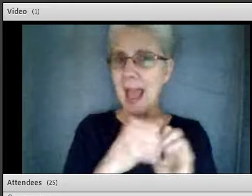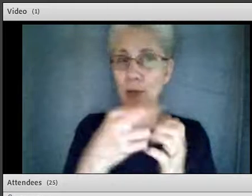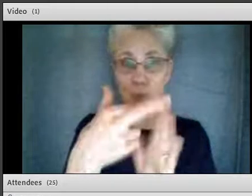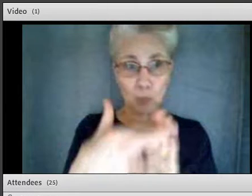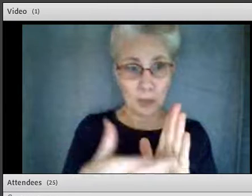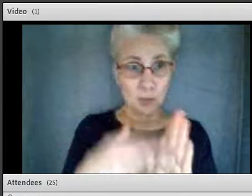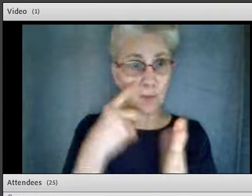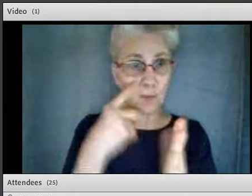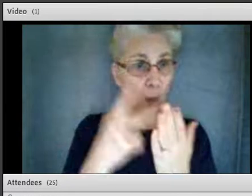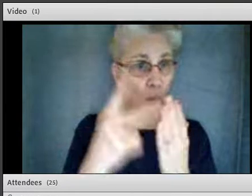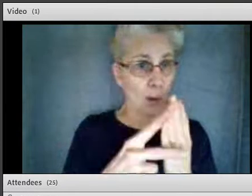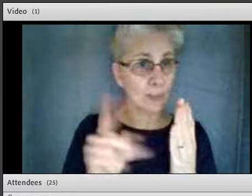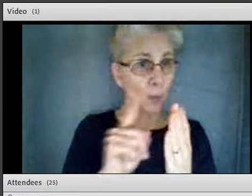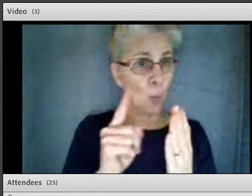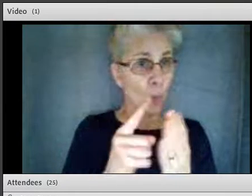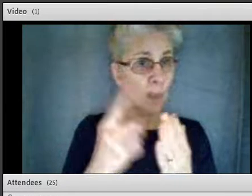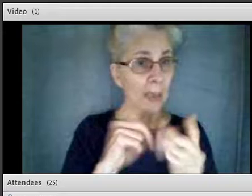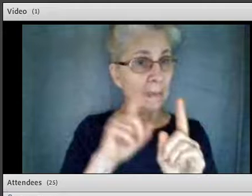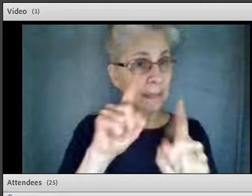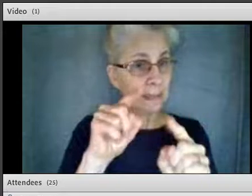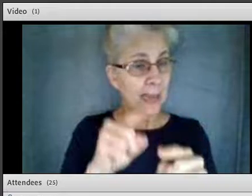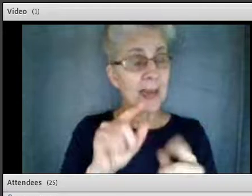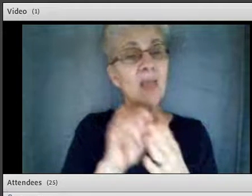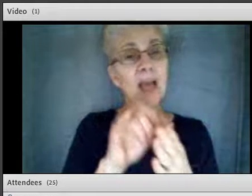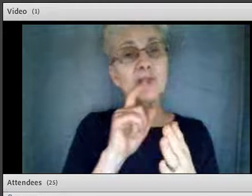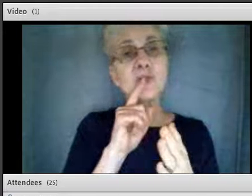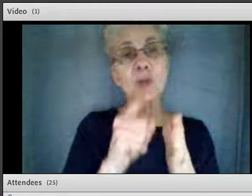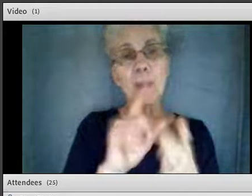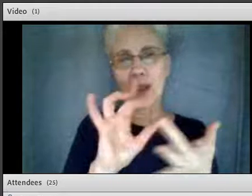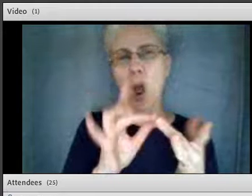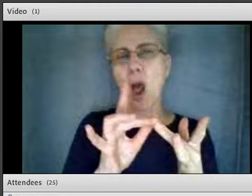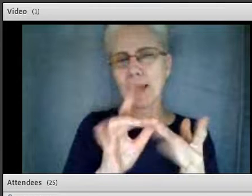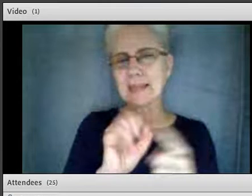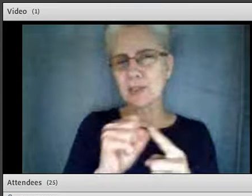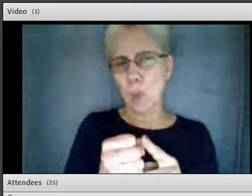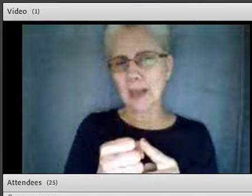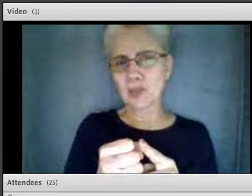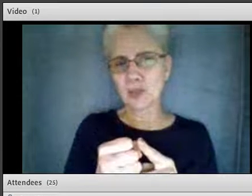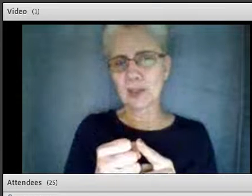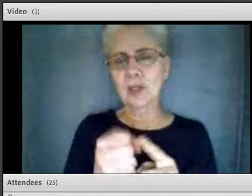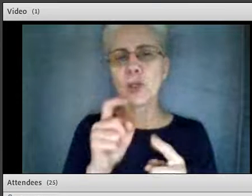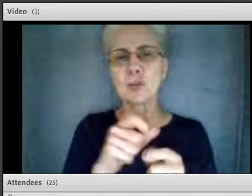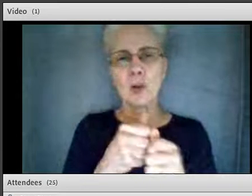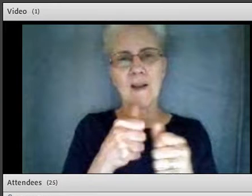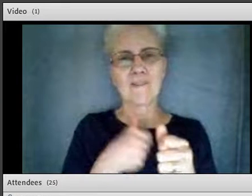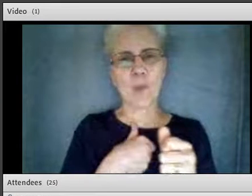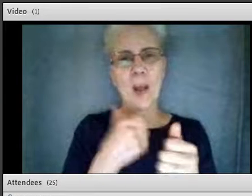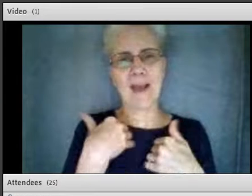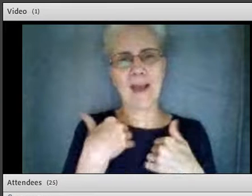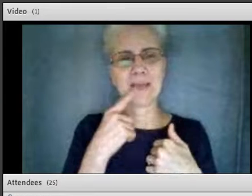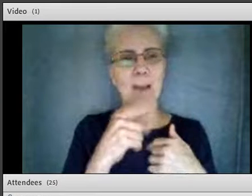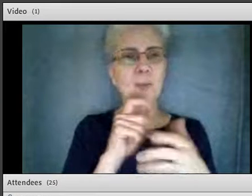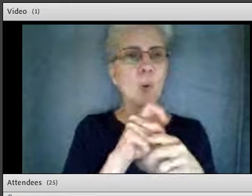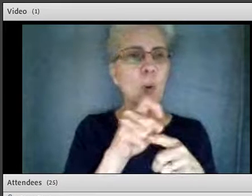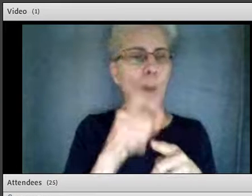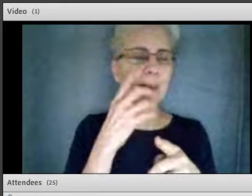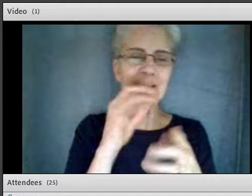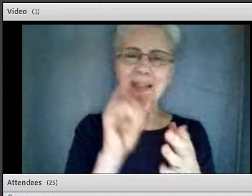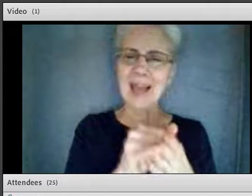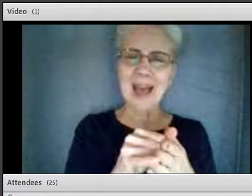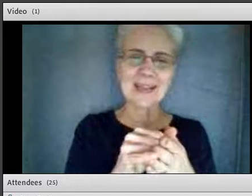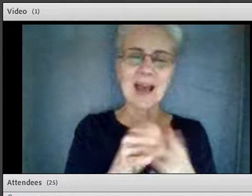And that should be an online situation. You should avoid just having them have to call, because that's a lot more steps, and you're